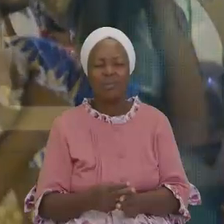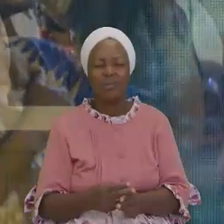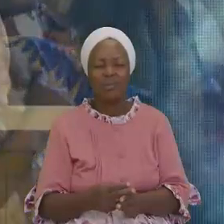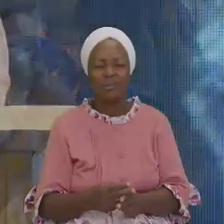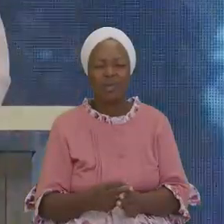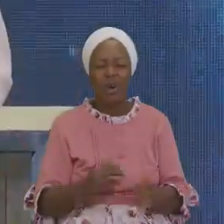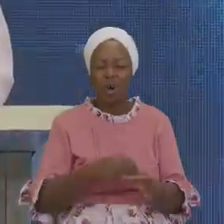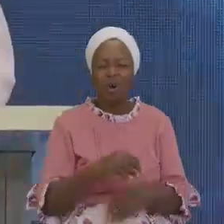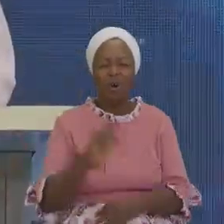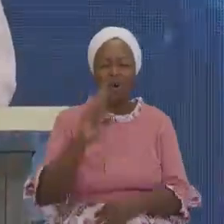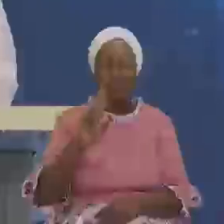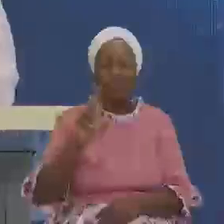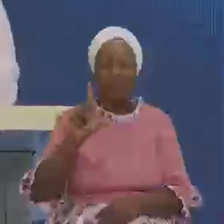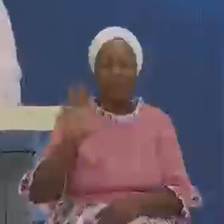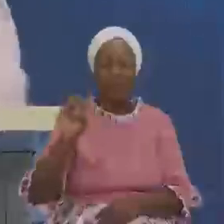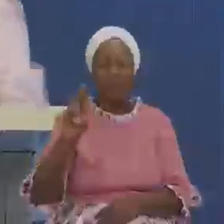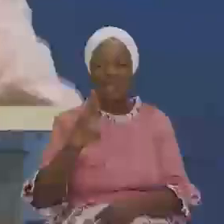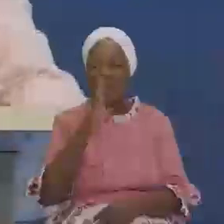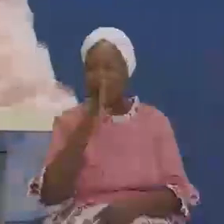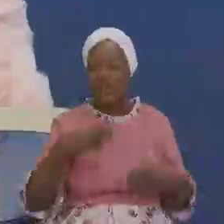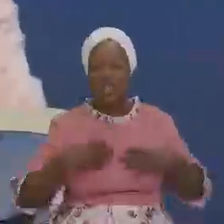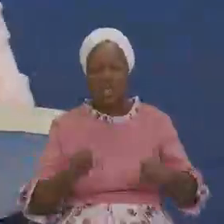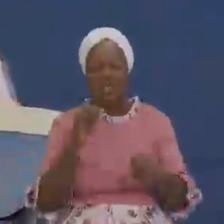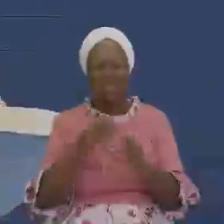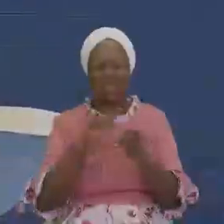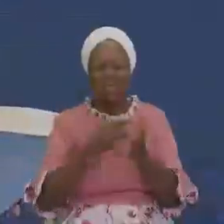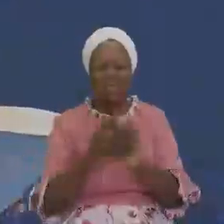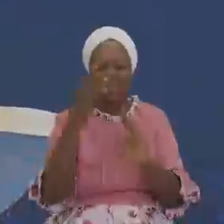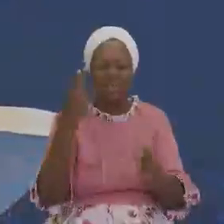Ulcer, be healed in Jesus' name.